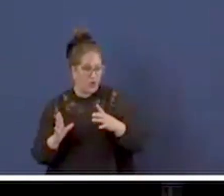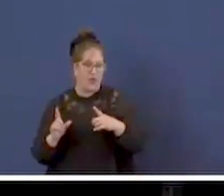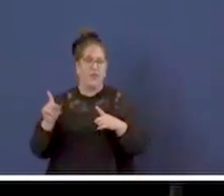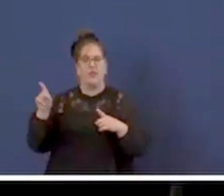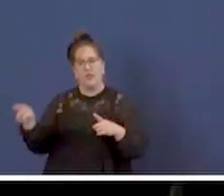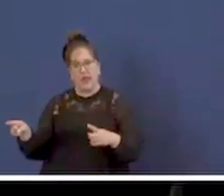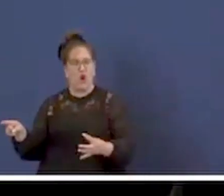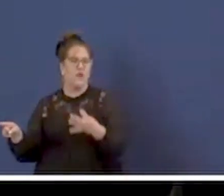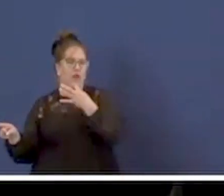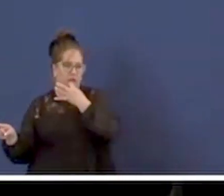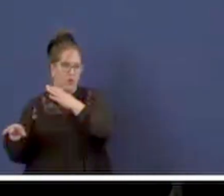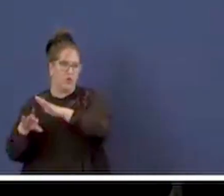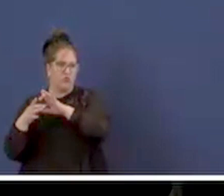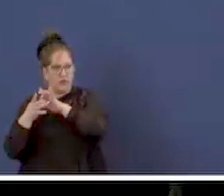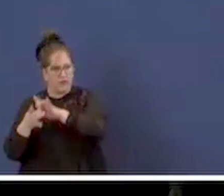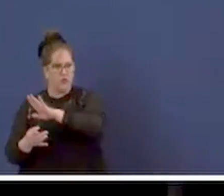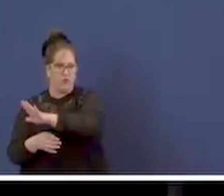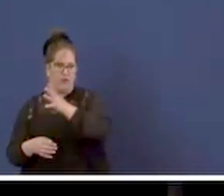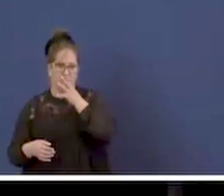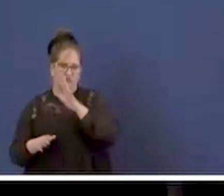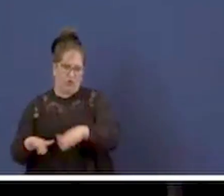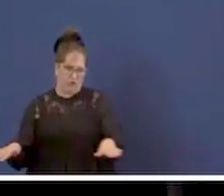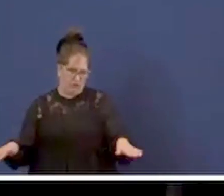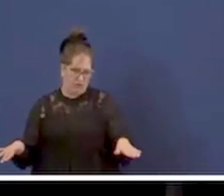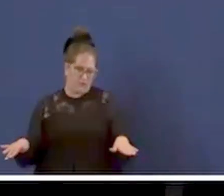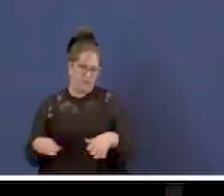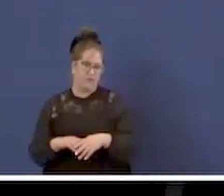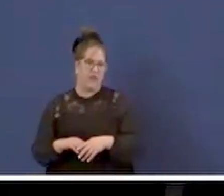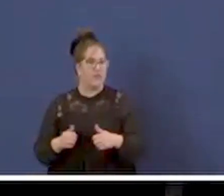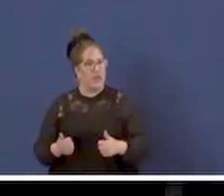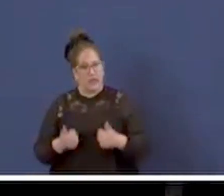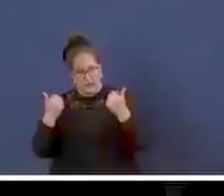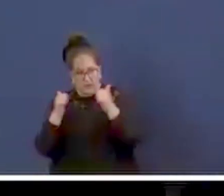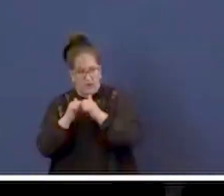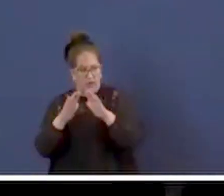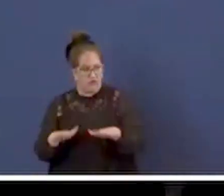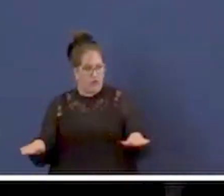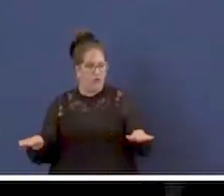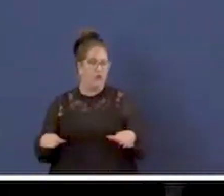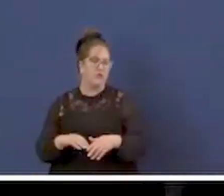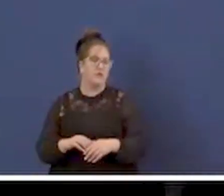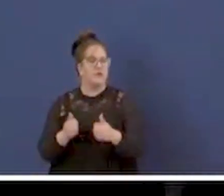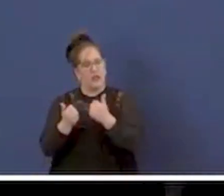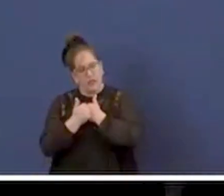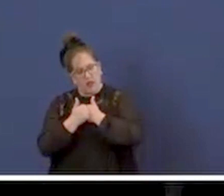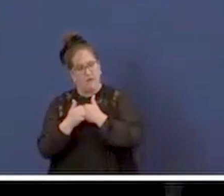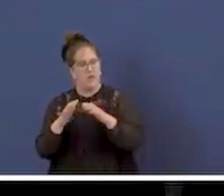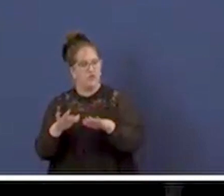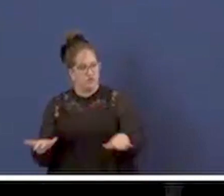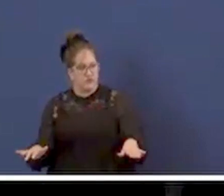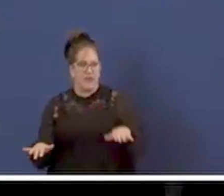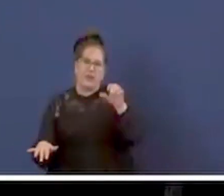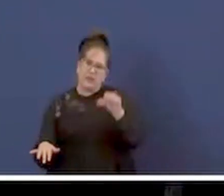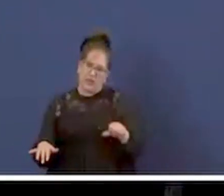the expert on their child, and they live with that child. They love that child. And